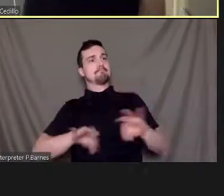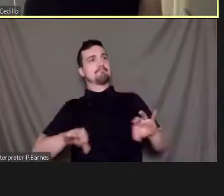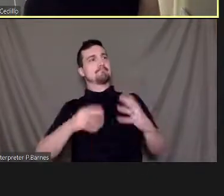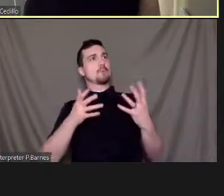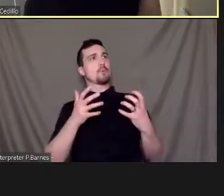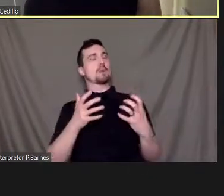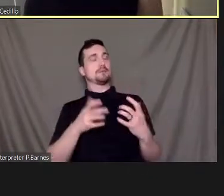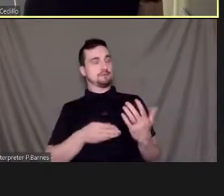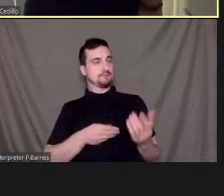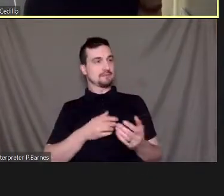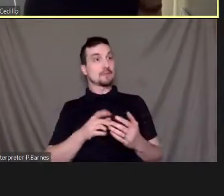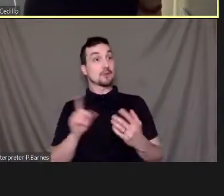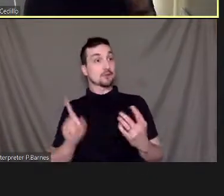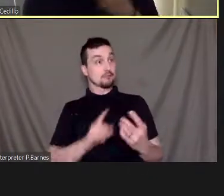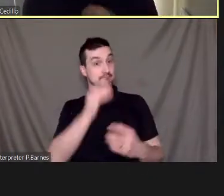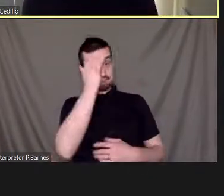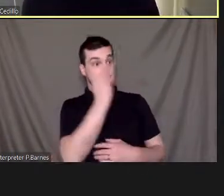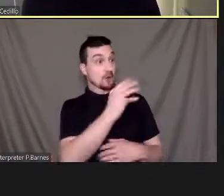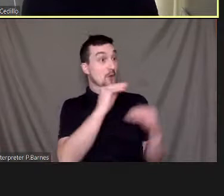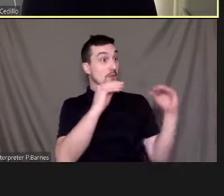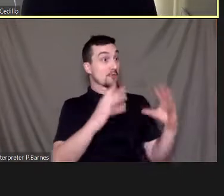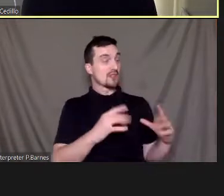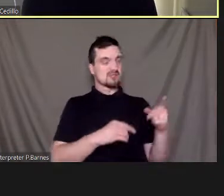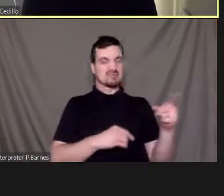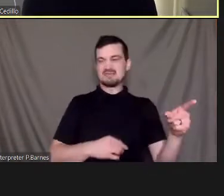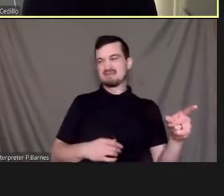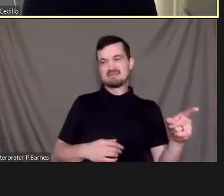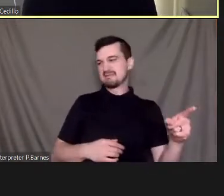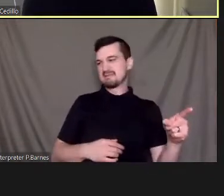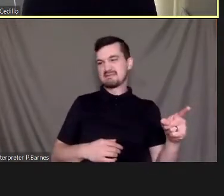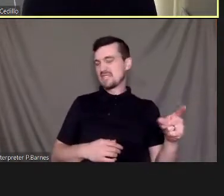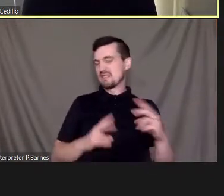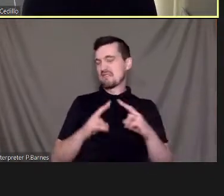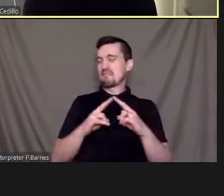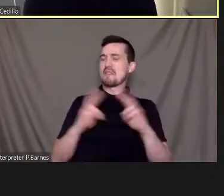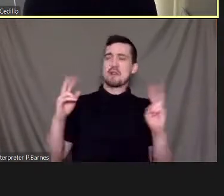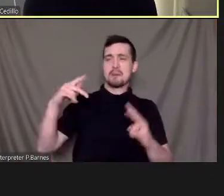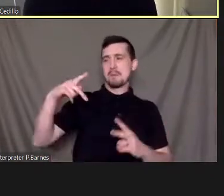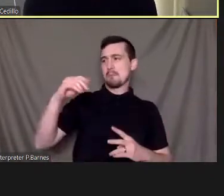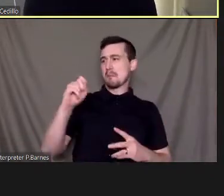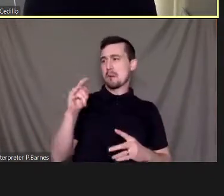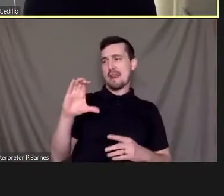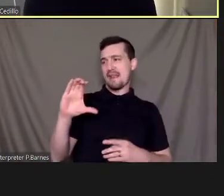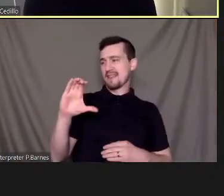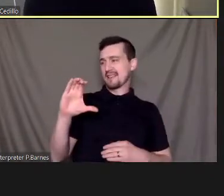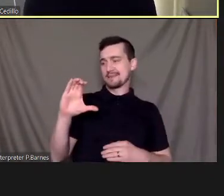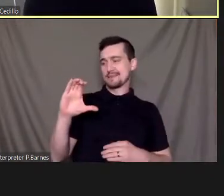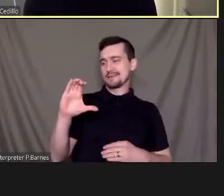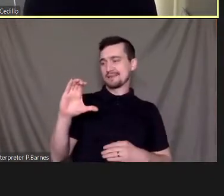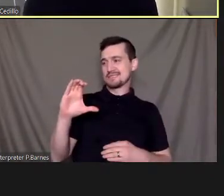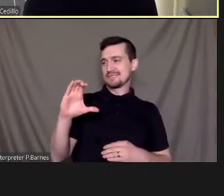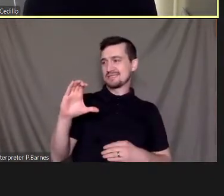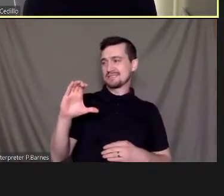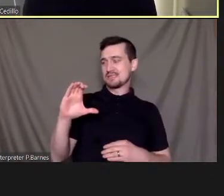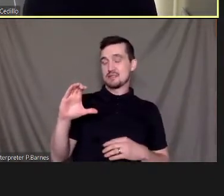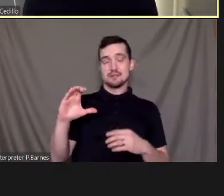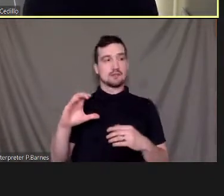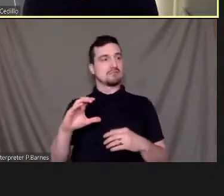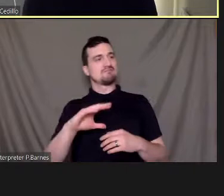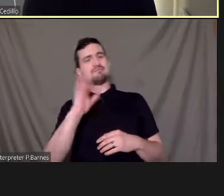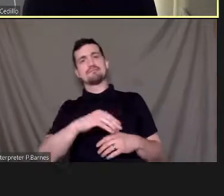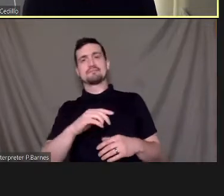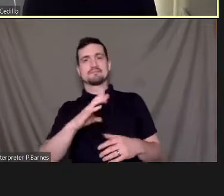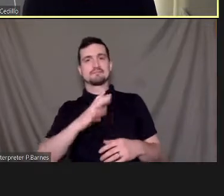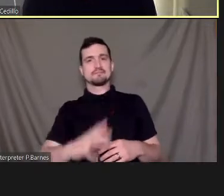too poetic or something like that. And so in the end, she ended up using it, and the professor's like